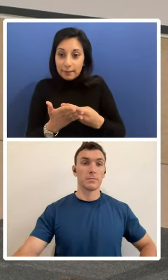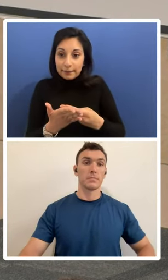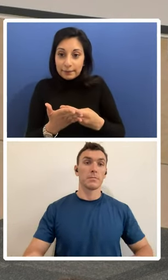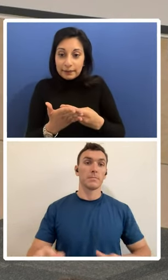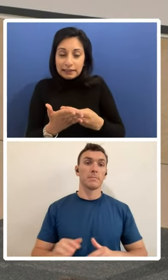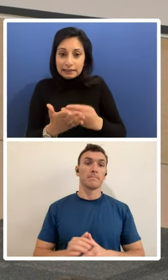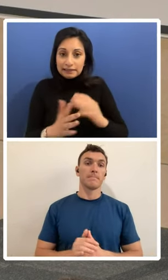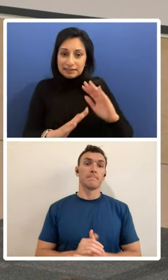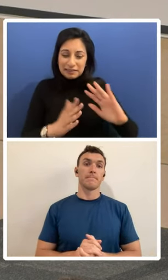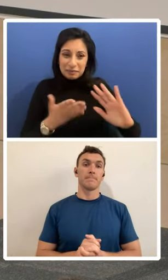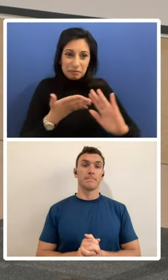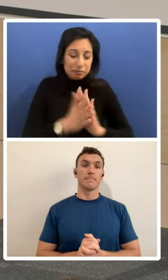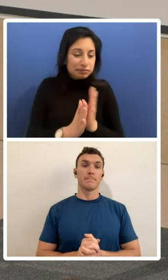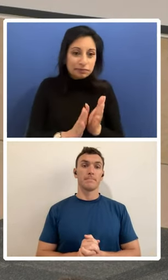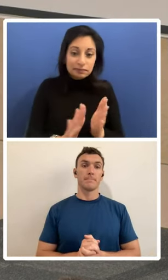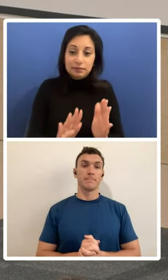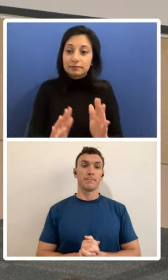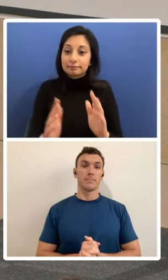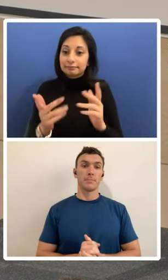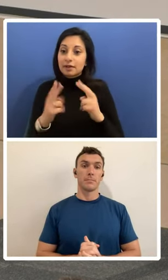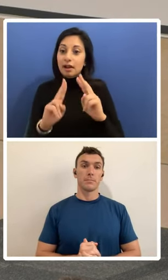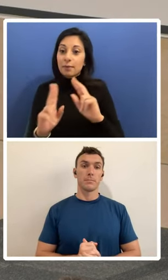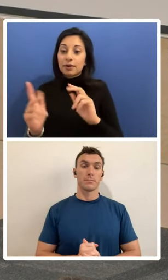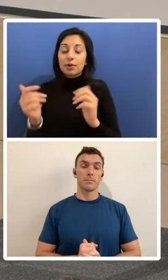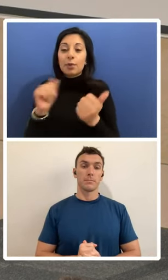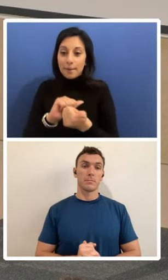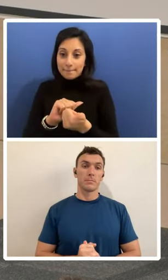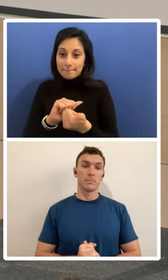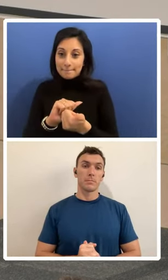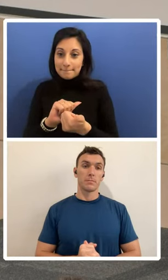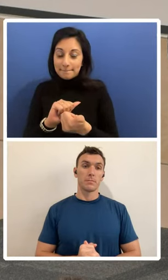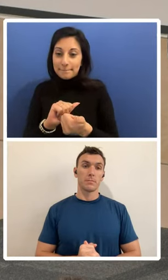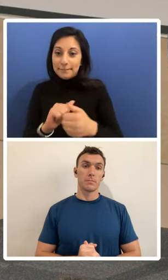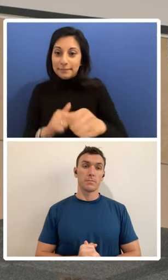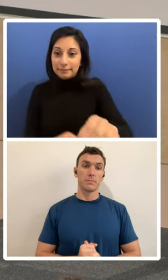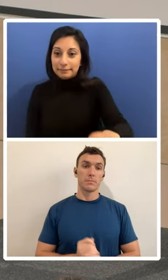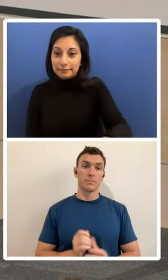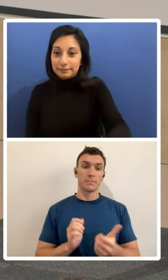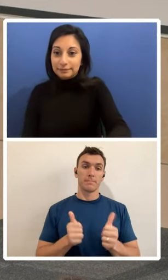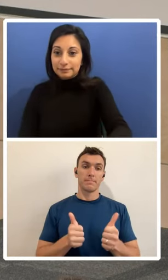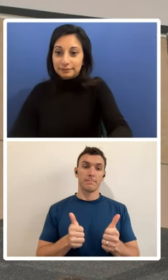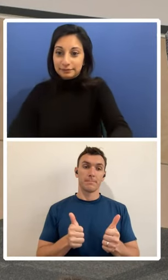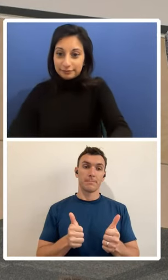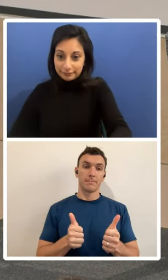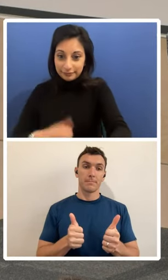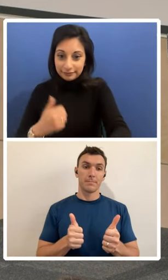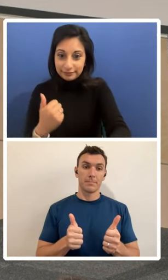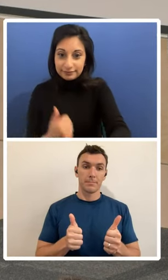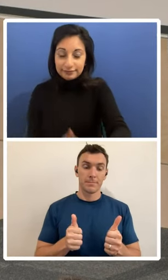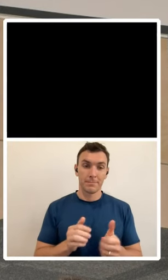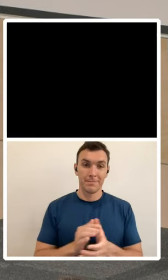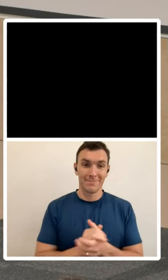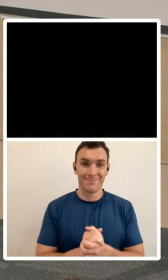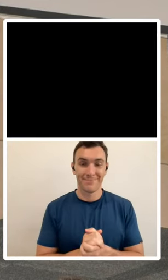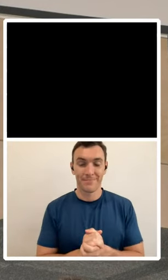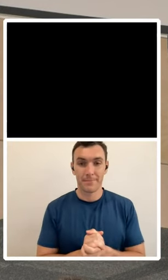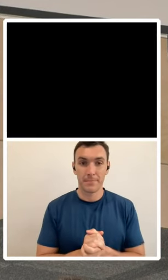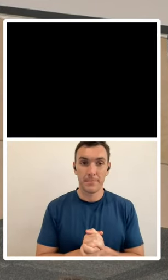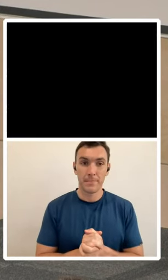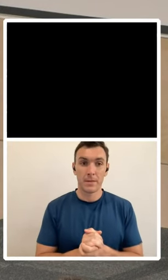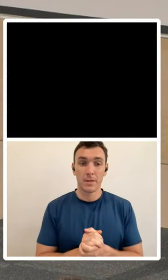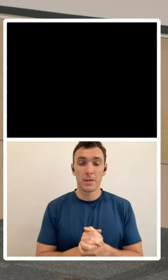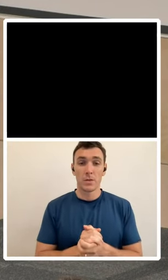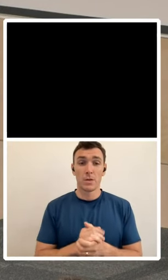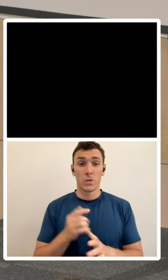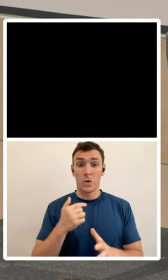it should be obvious, right? And I didn't go home immediately and do that. I think it's sort of, you sit and you sink, it sinks in for a